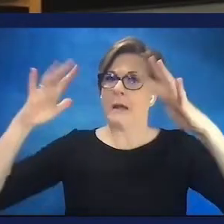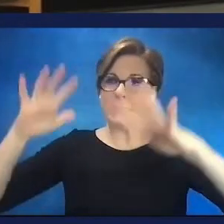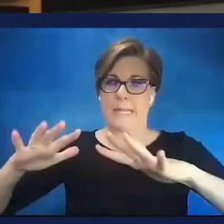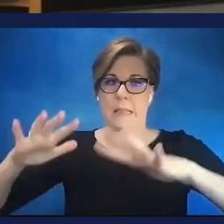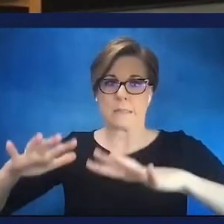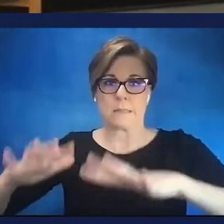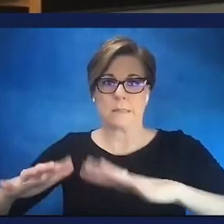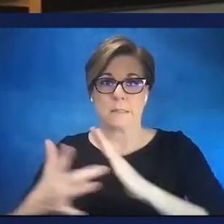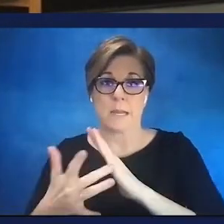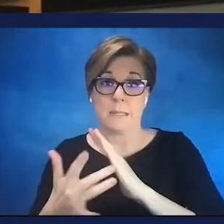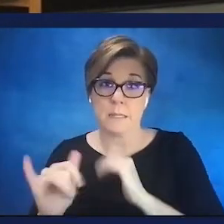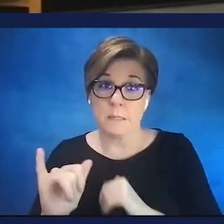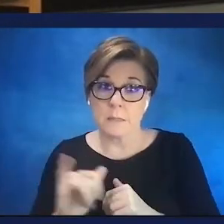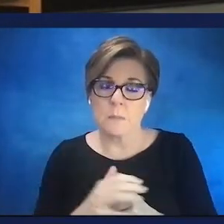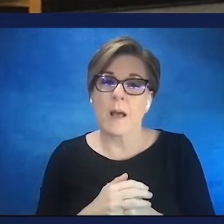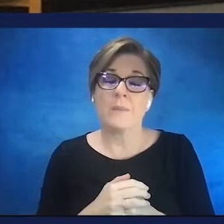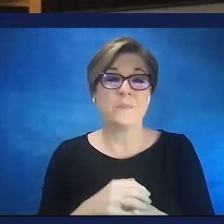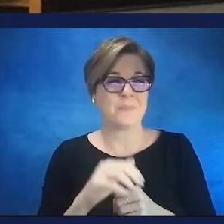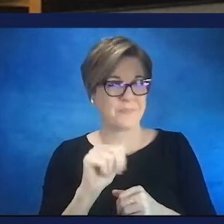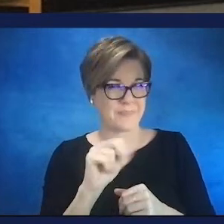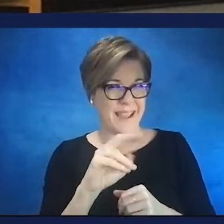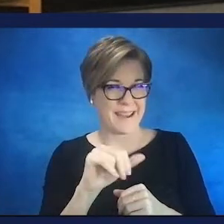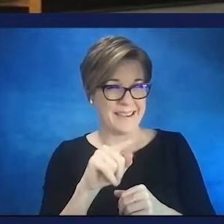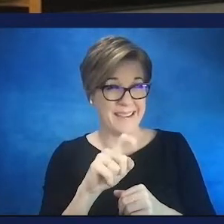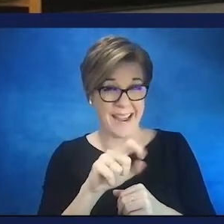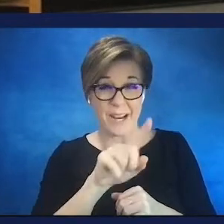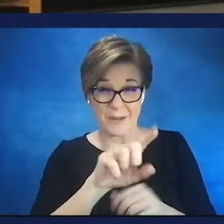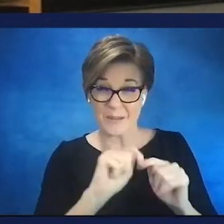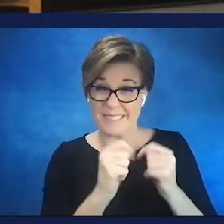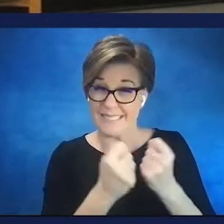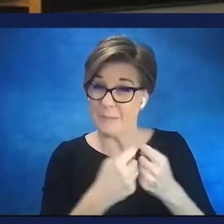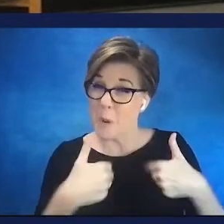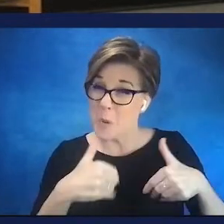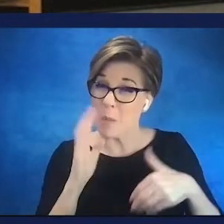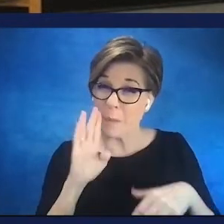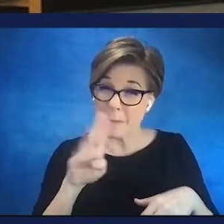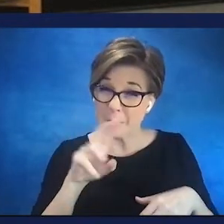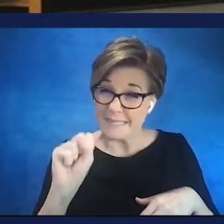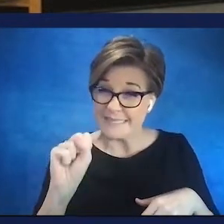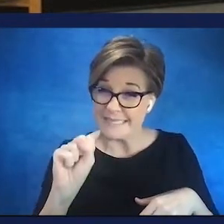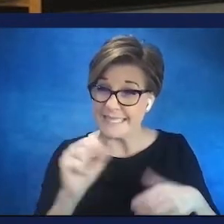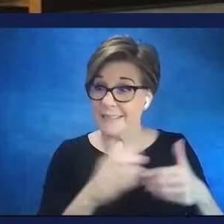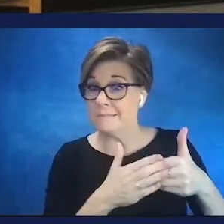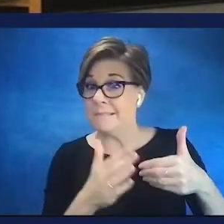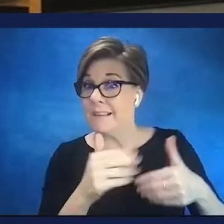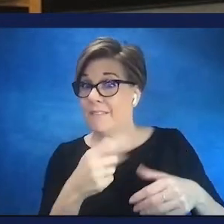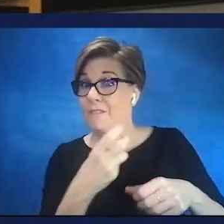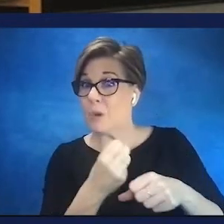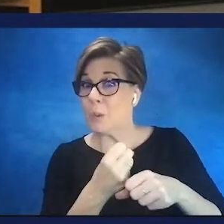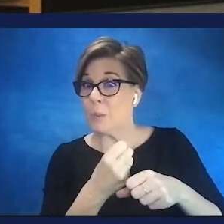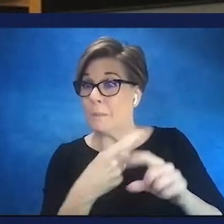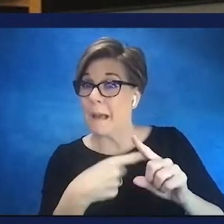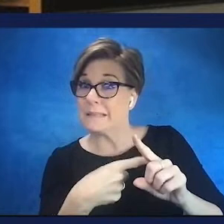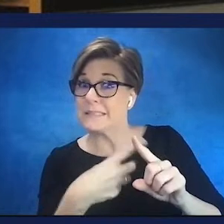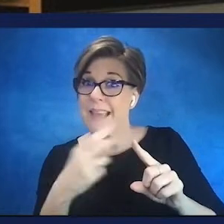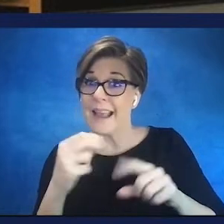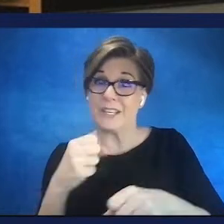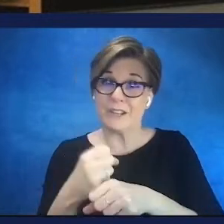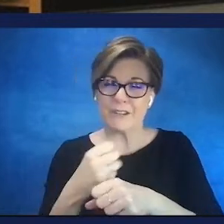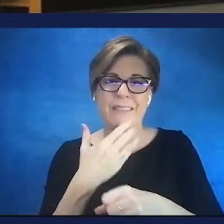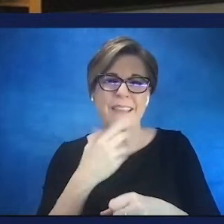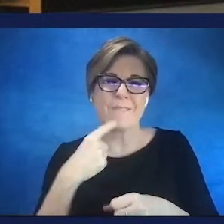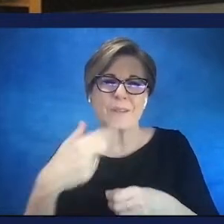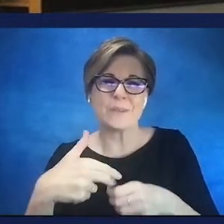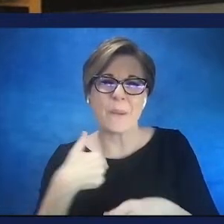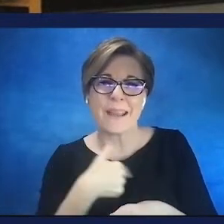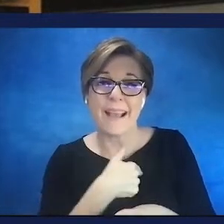as well. Well, Anita, your team has a lot to do in the next few months and in the next year. Thank you for joining us today.